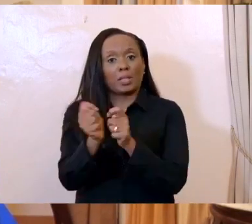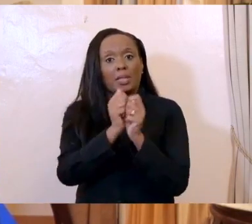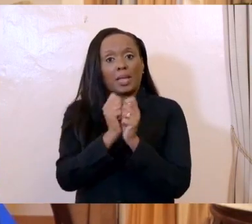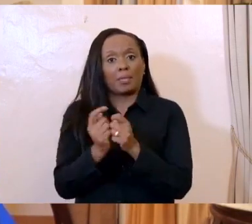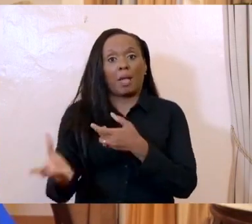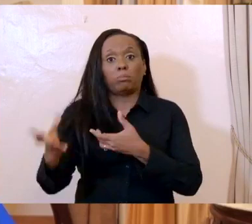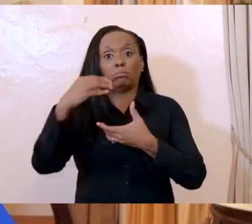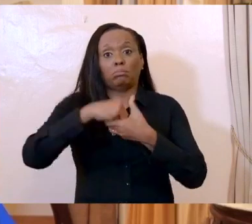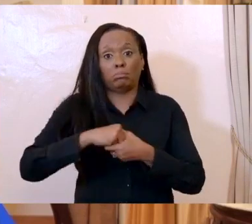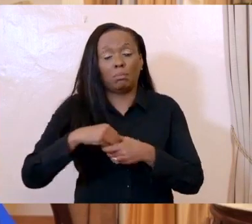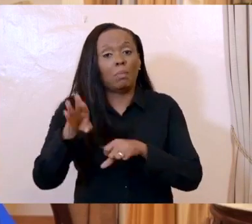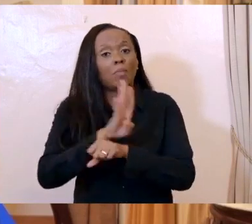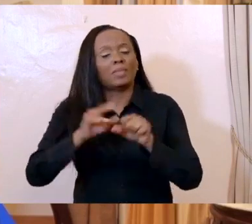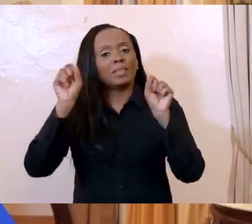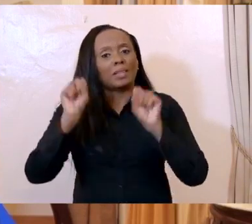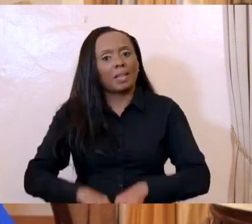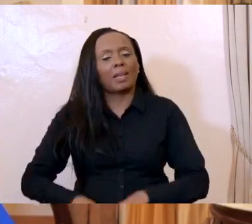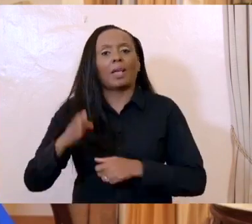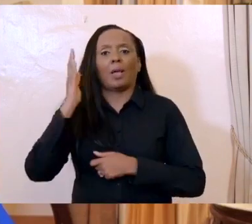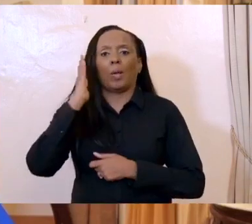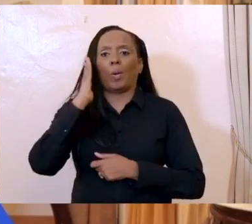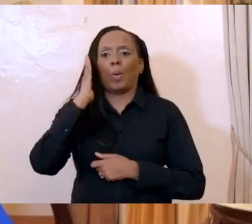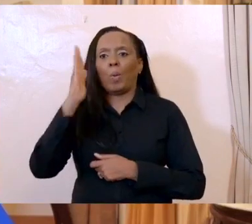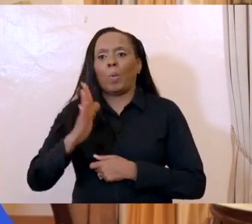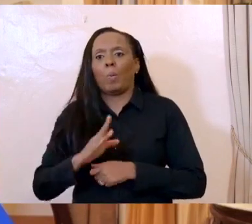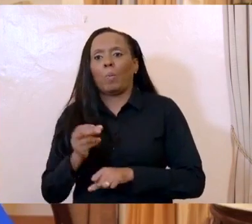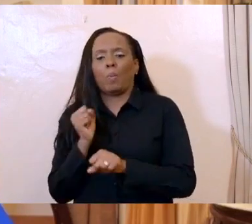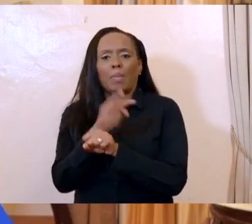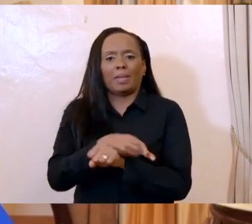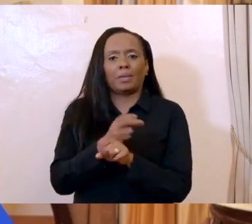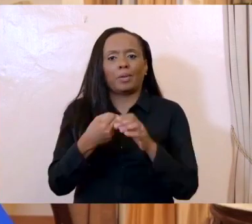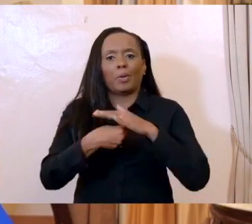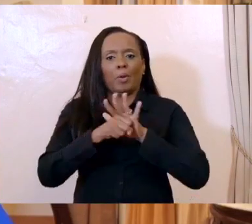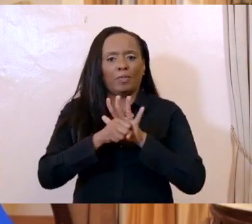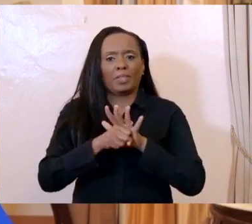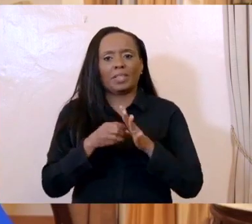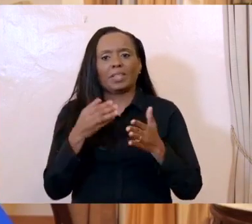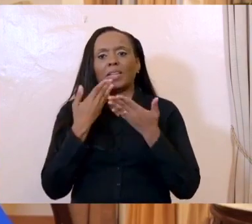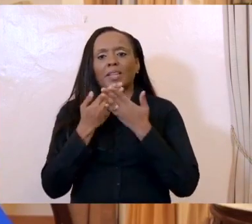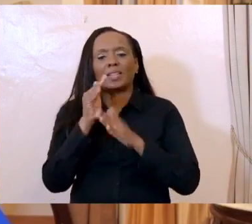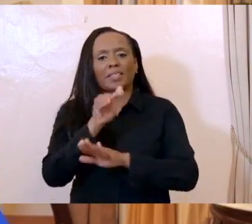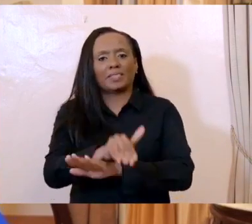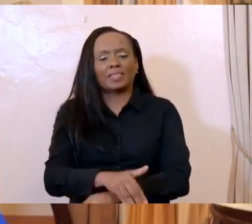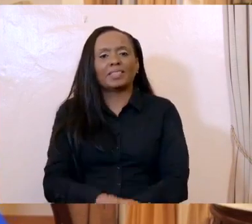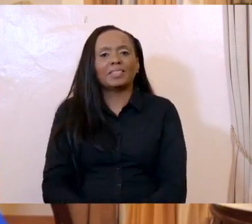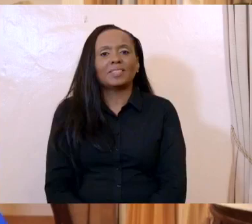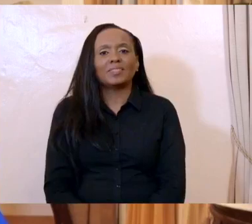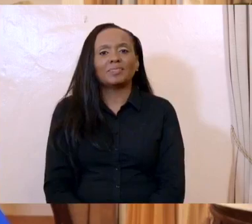Barbados can and will beat back COVID. Good evening to you.